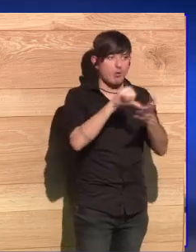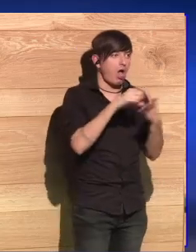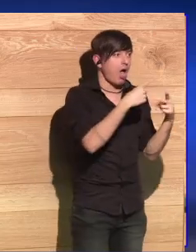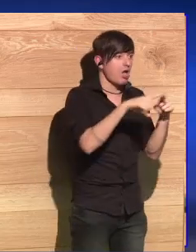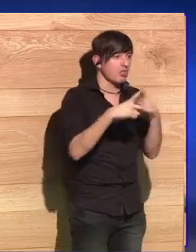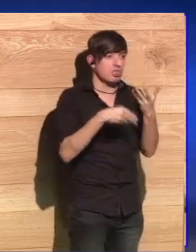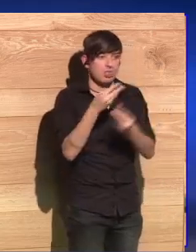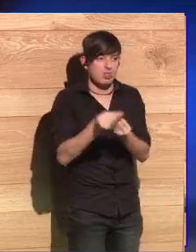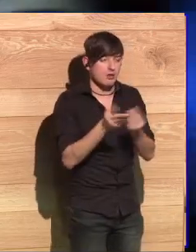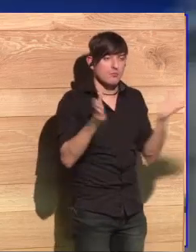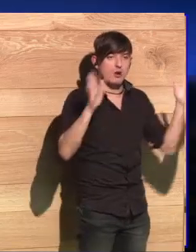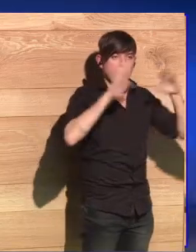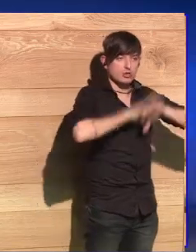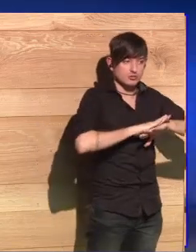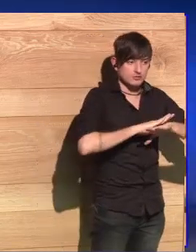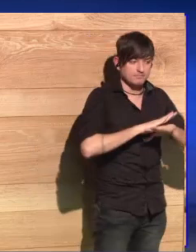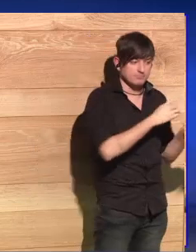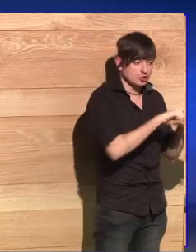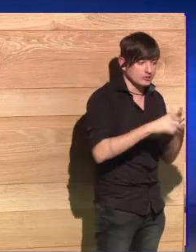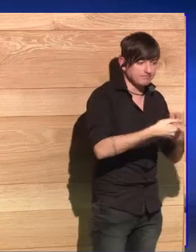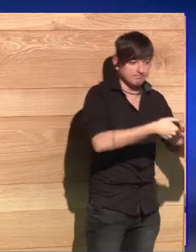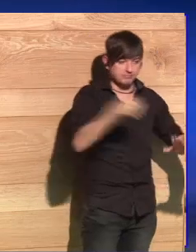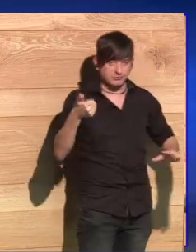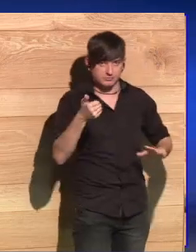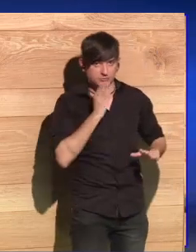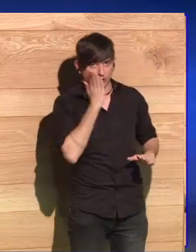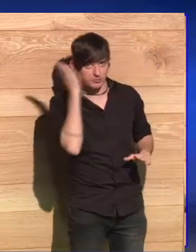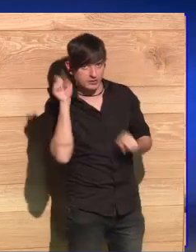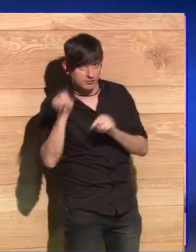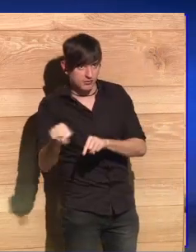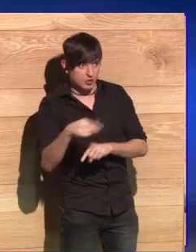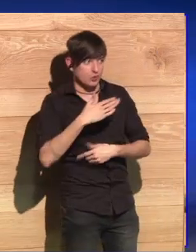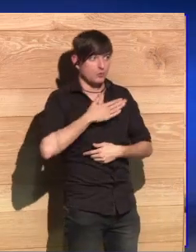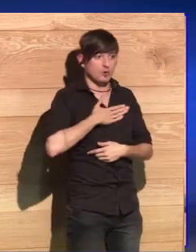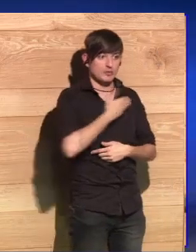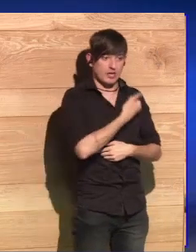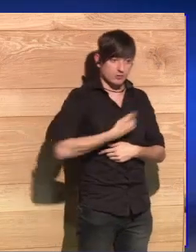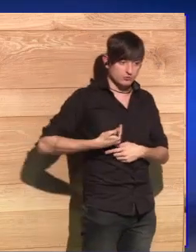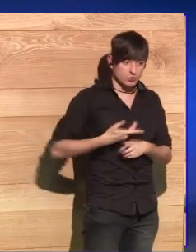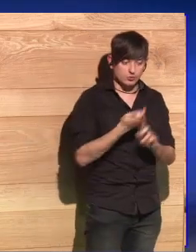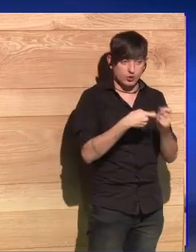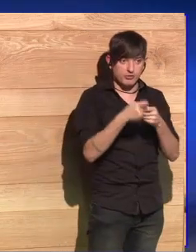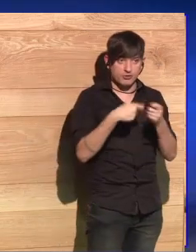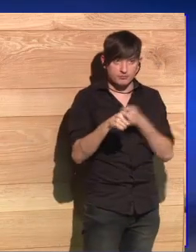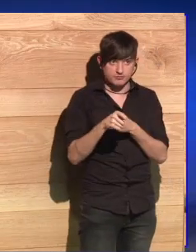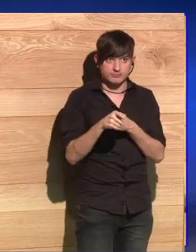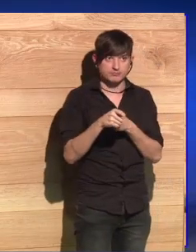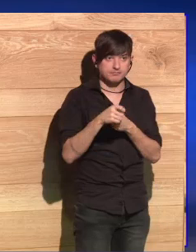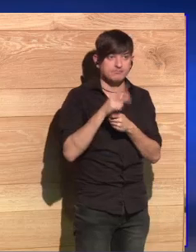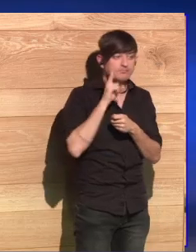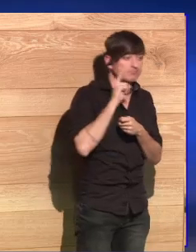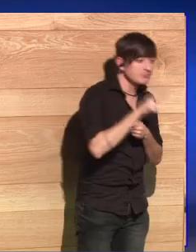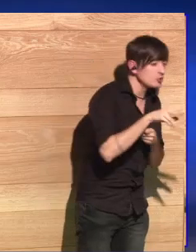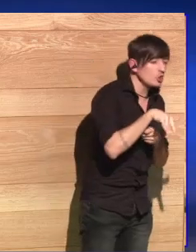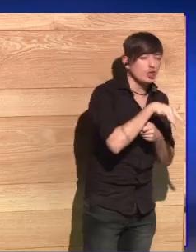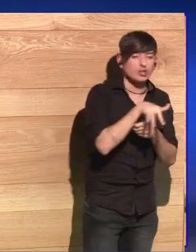these people who ran the rental place, they figured out where the stash of the sleeping bags were, and while we were